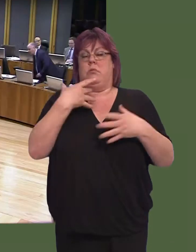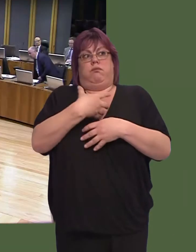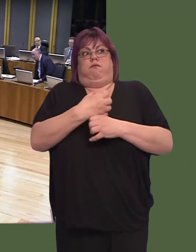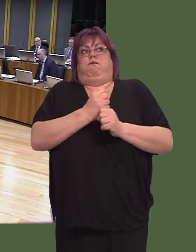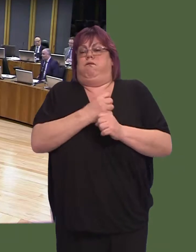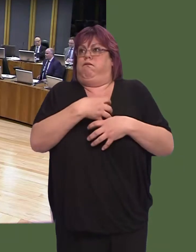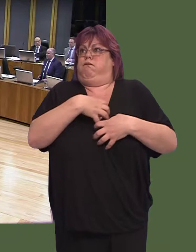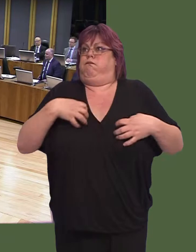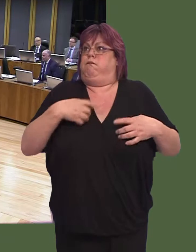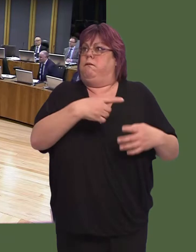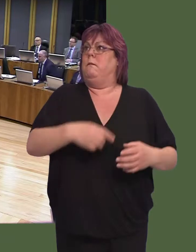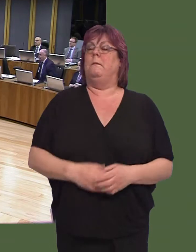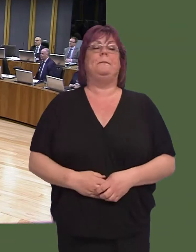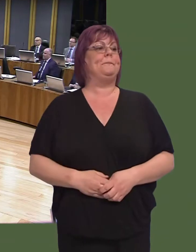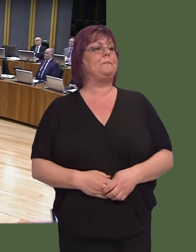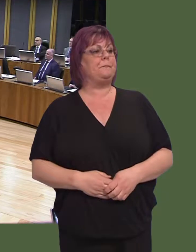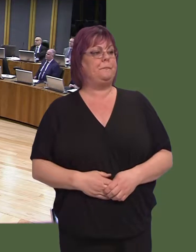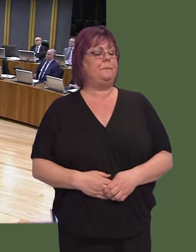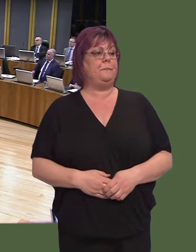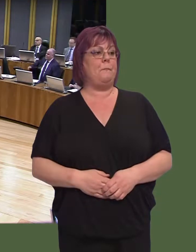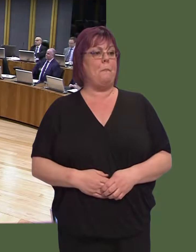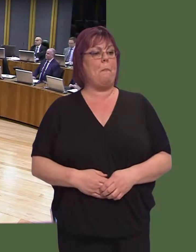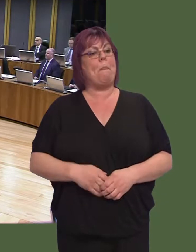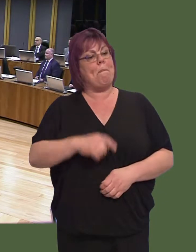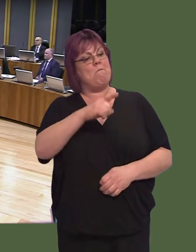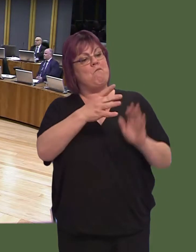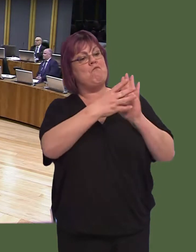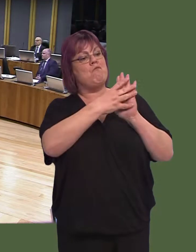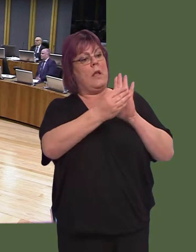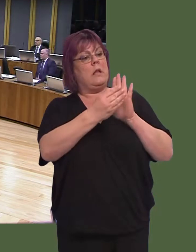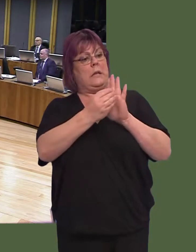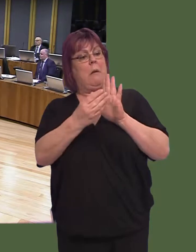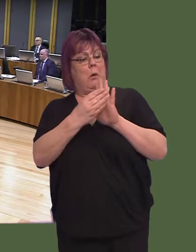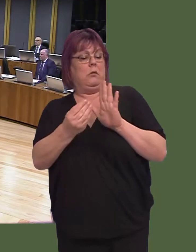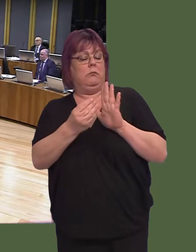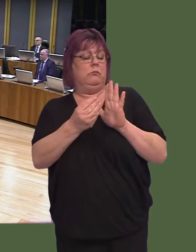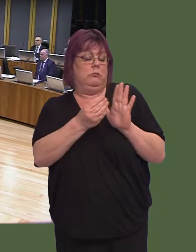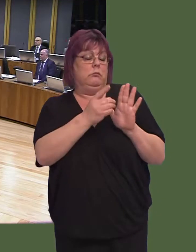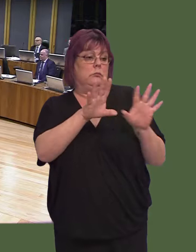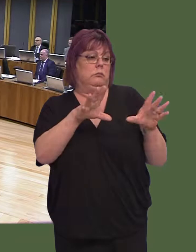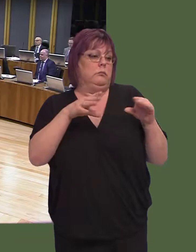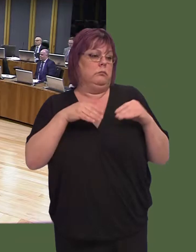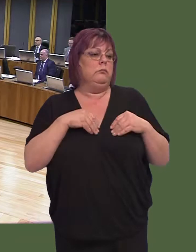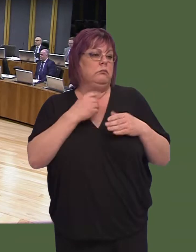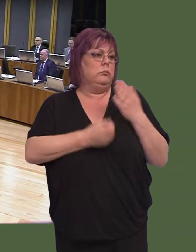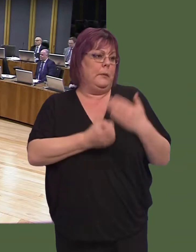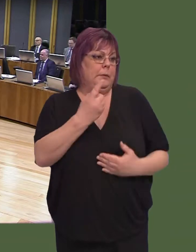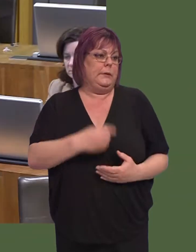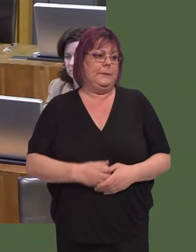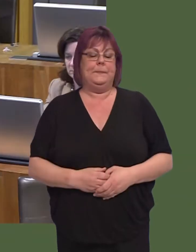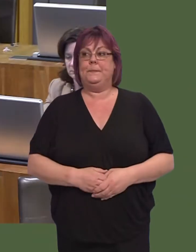with? Well, I have no reason to doubt the examples that have been cited by the Leader of the